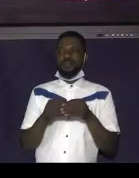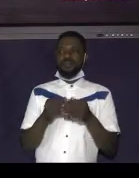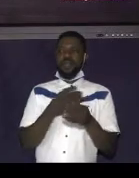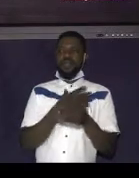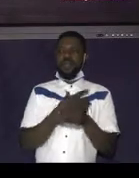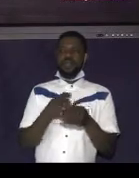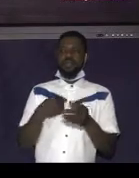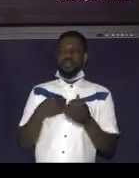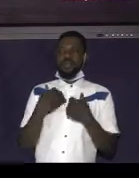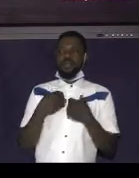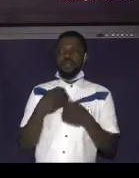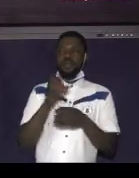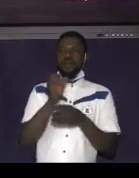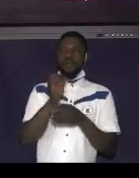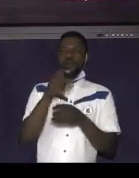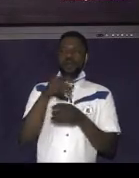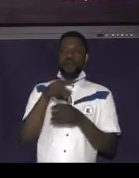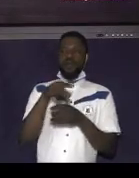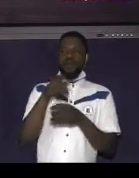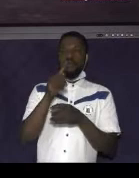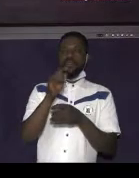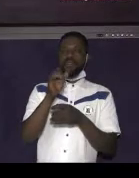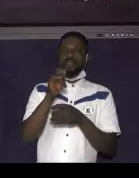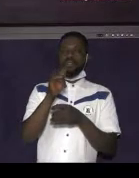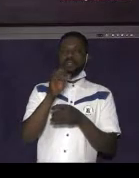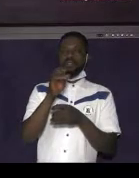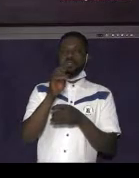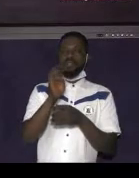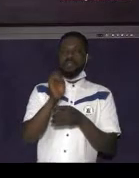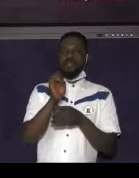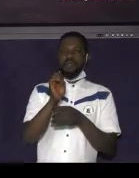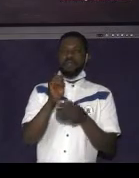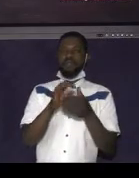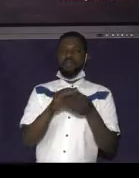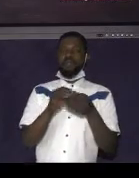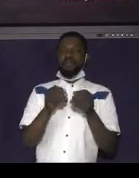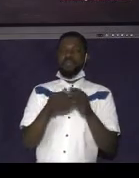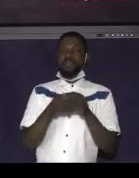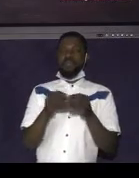and we have optative sentences,